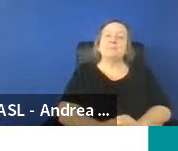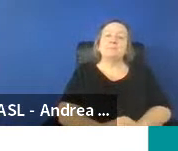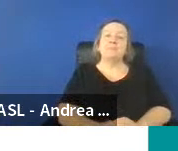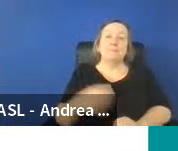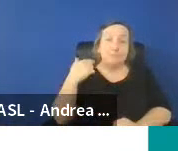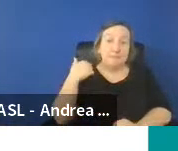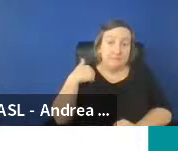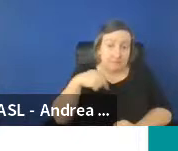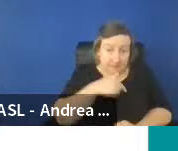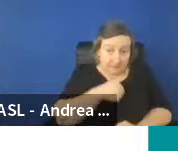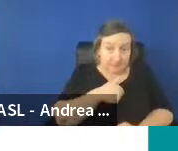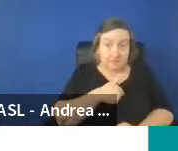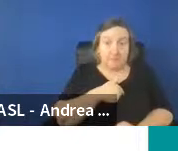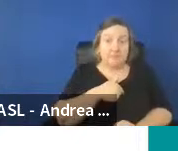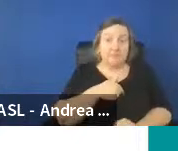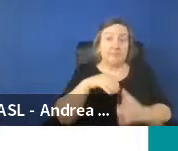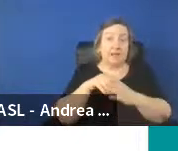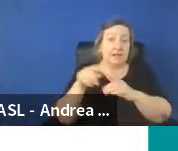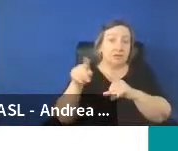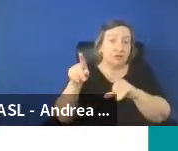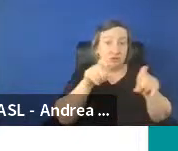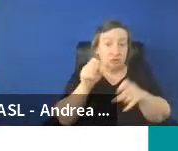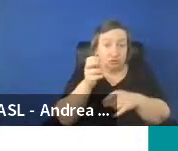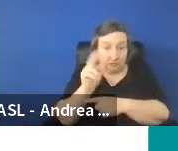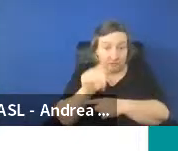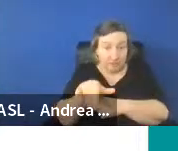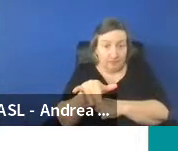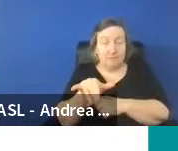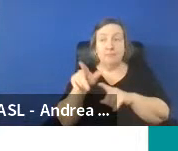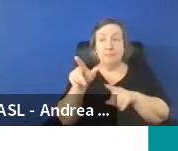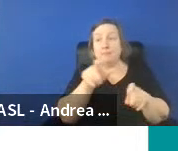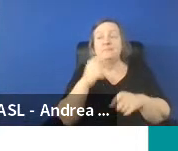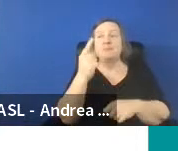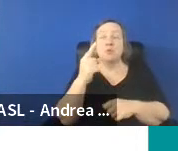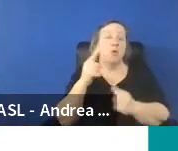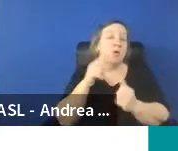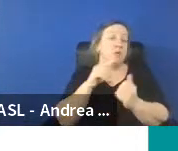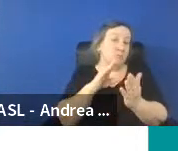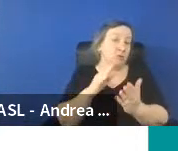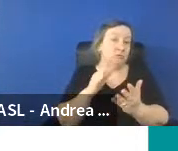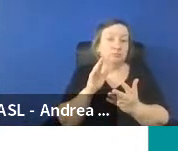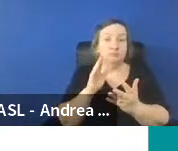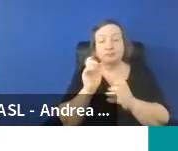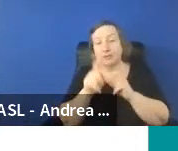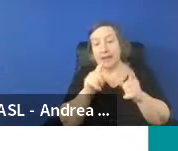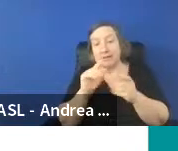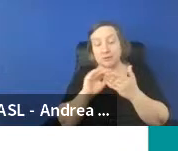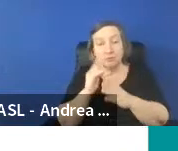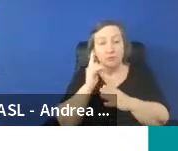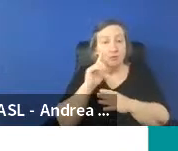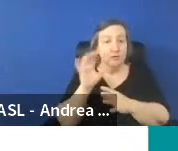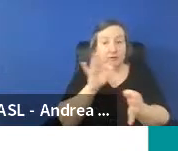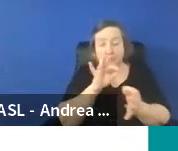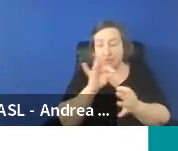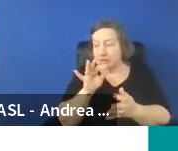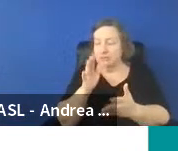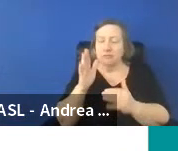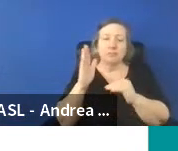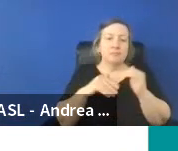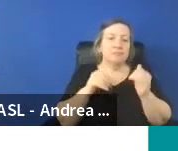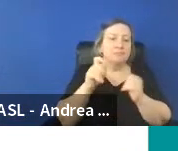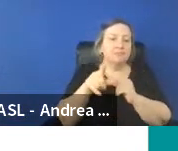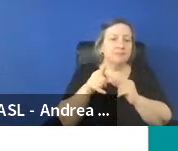We did, in the survey questions, one of the strategies we used when asking the community for feedback was, rather than asking